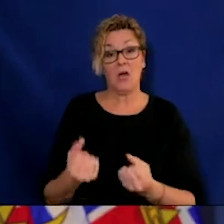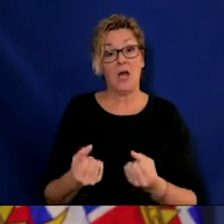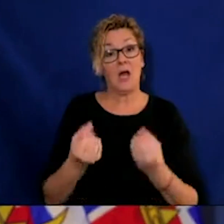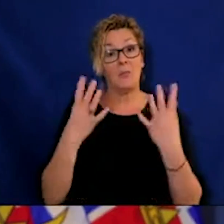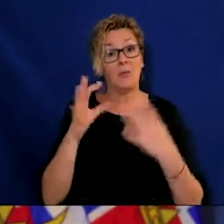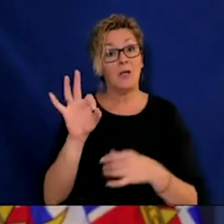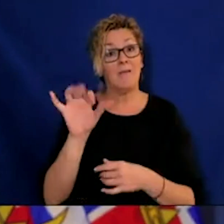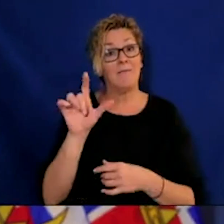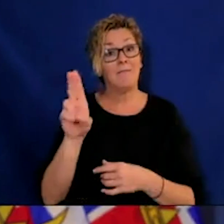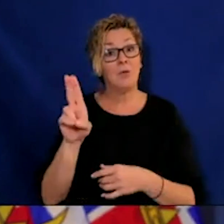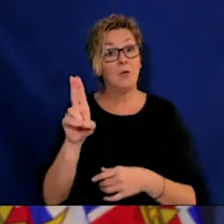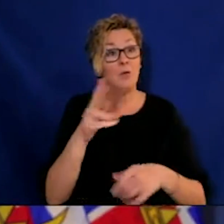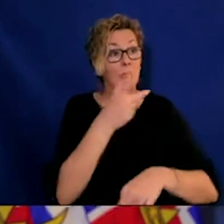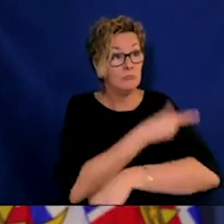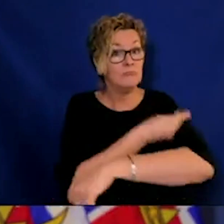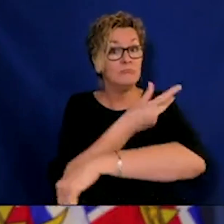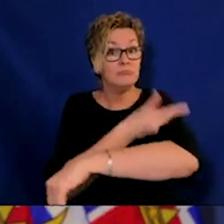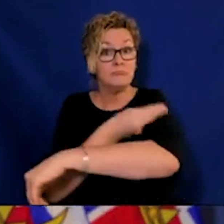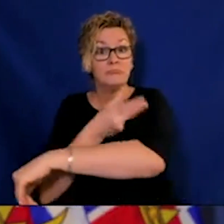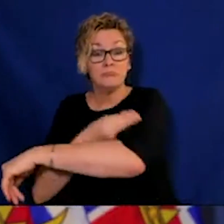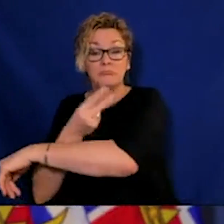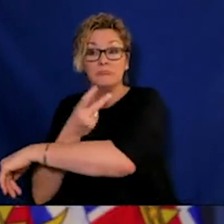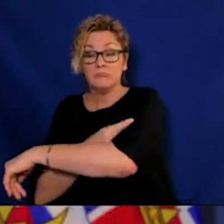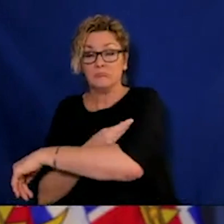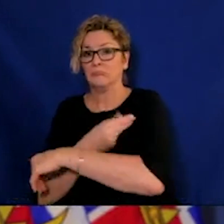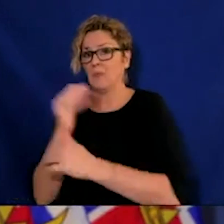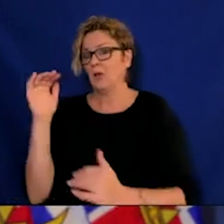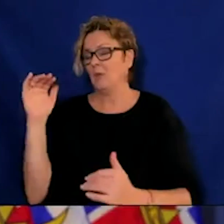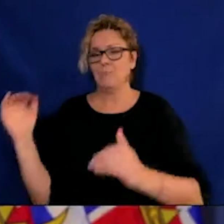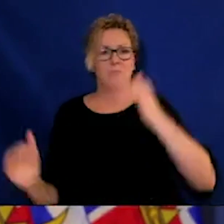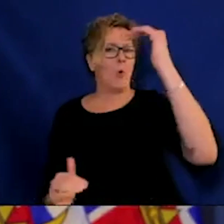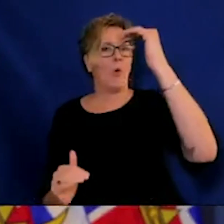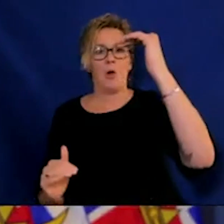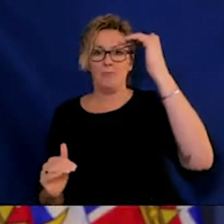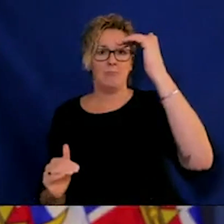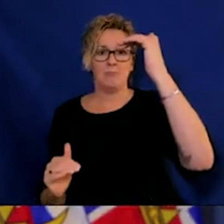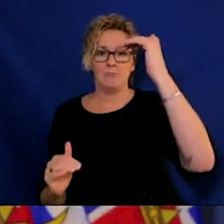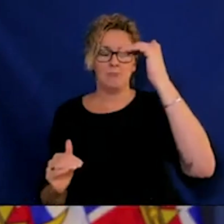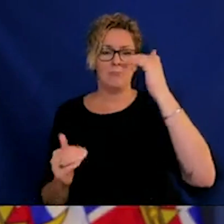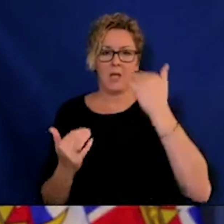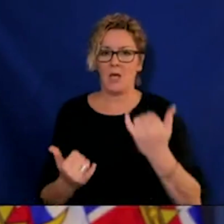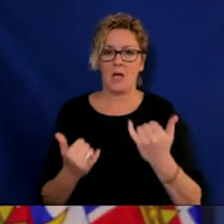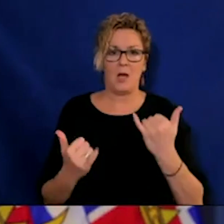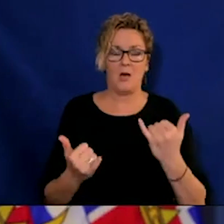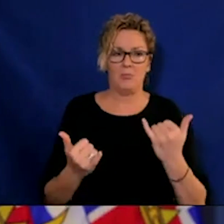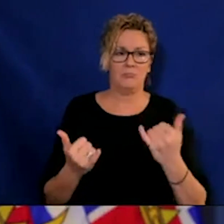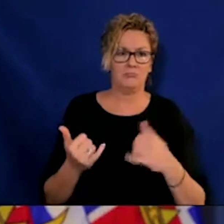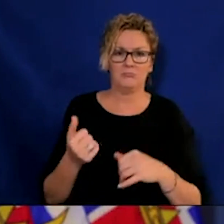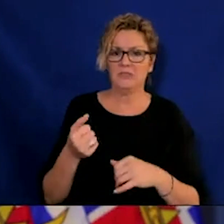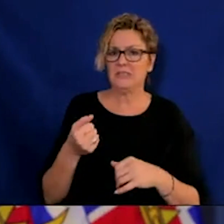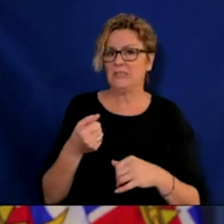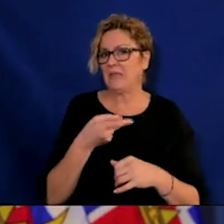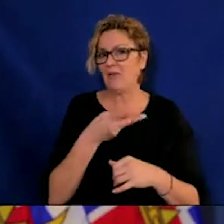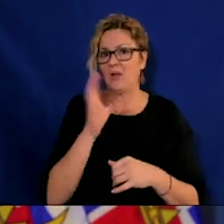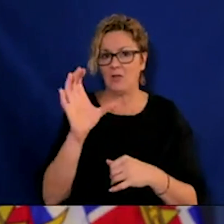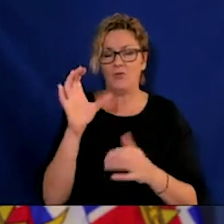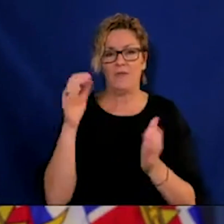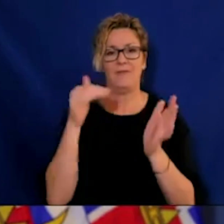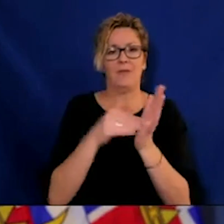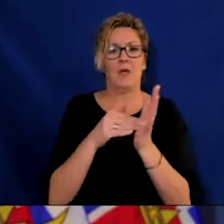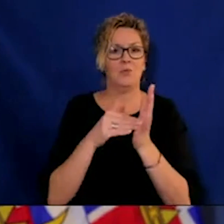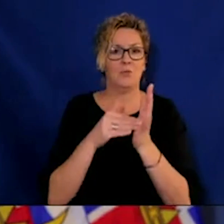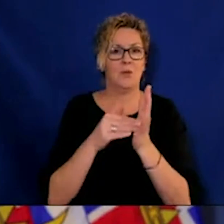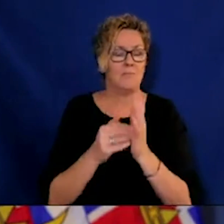doses distributed. And when you consider for public health that this has taken place during a period of the period